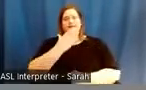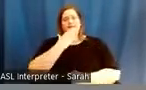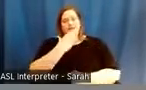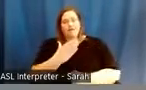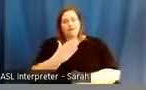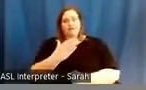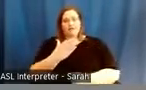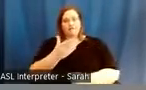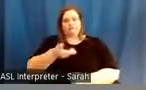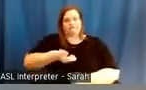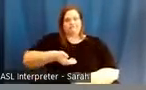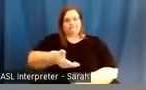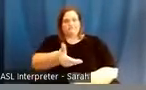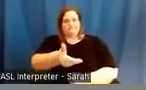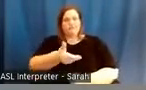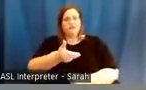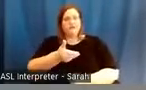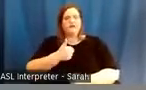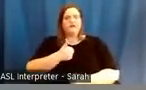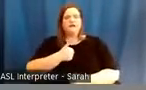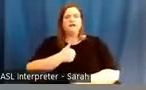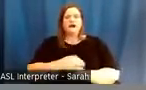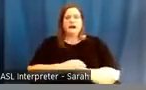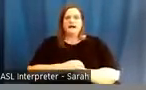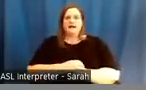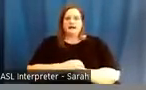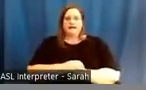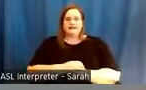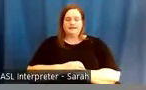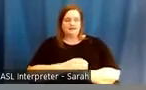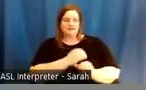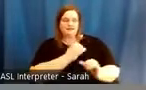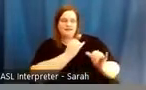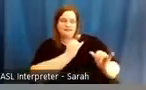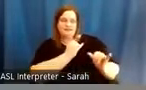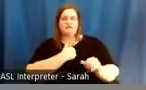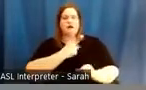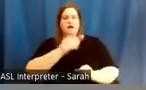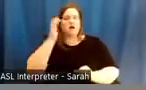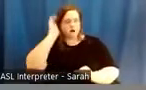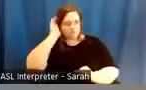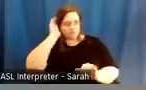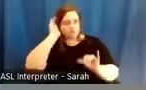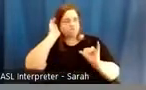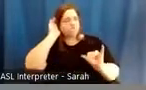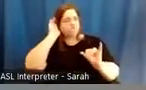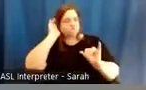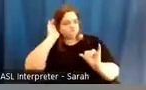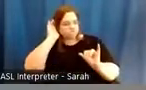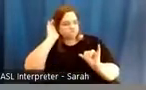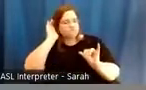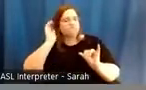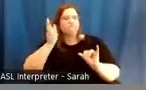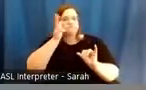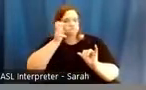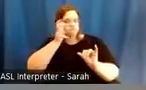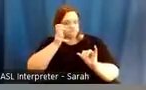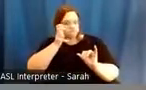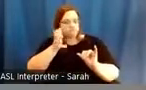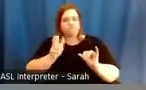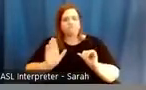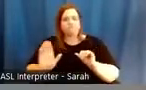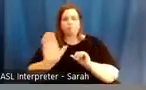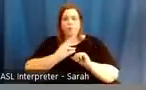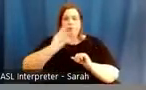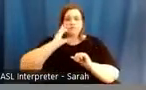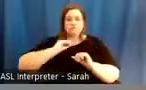me. I too have been listening, trying to learn and hear about the stories